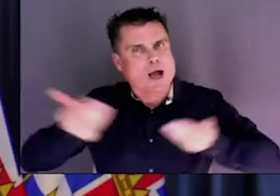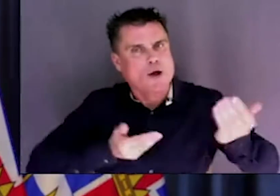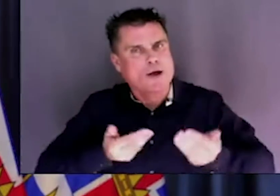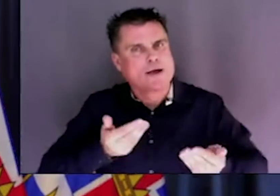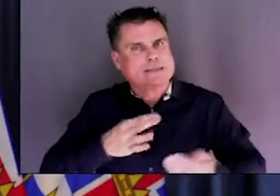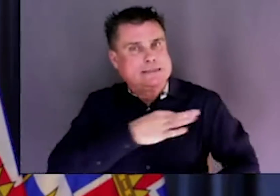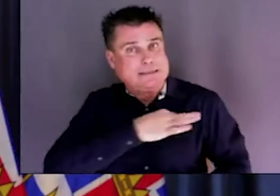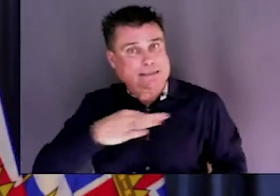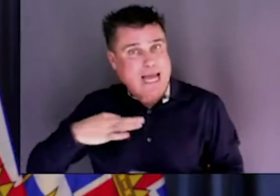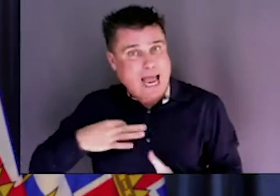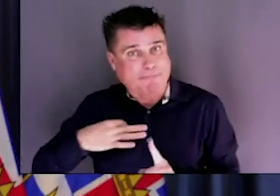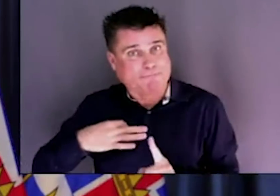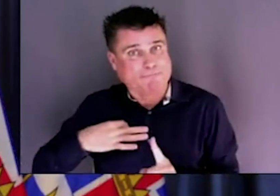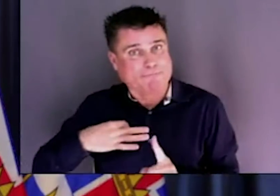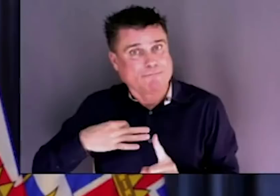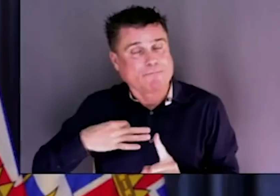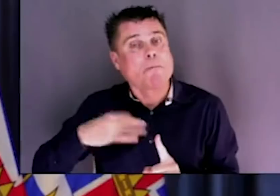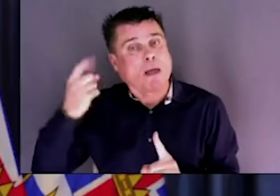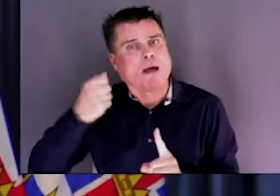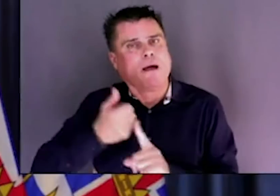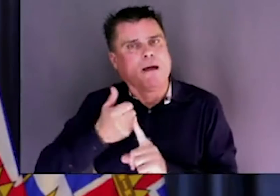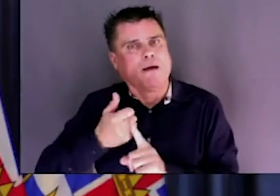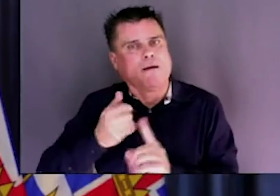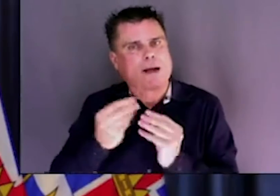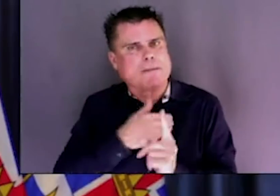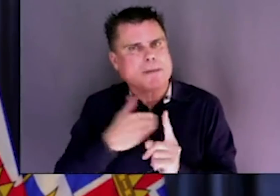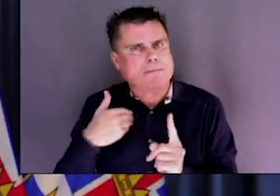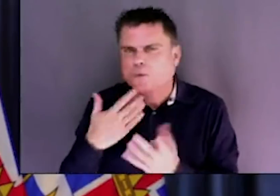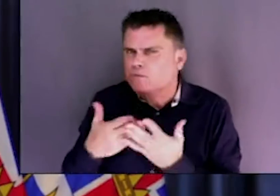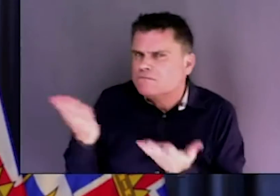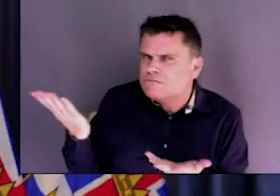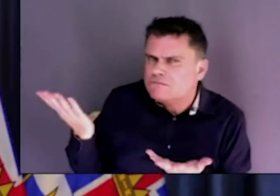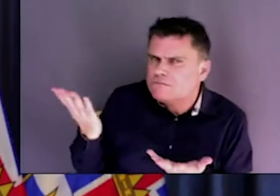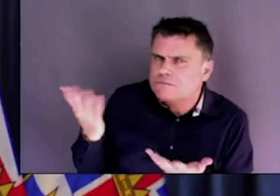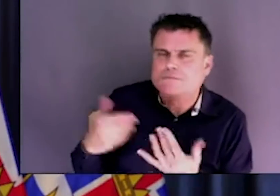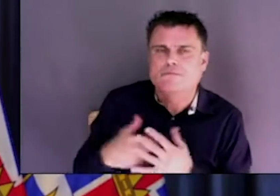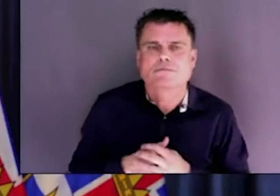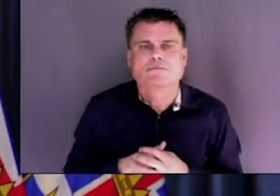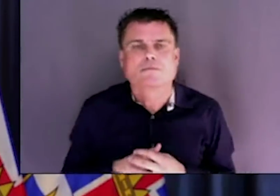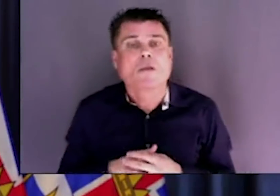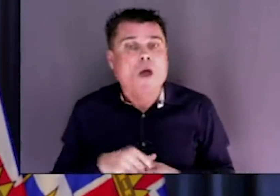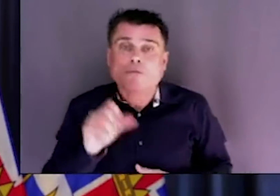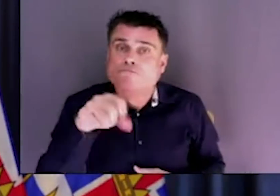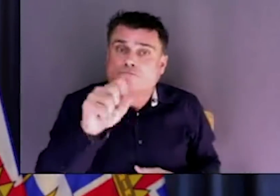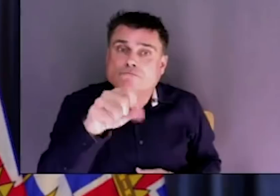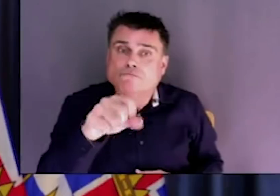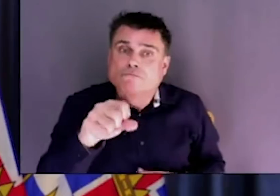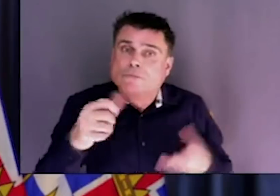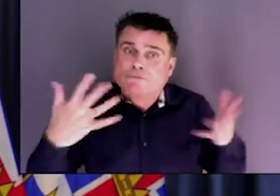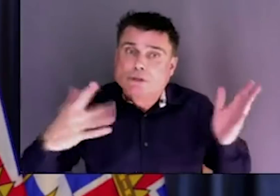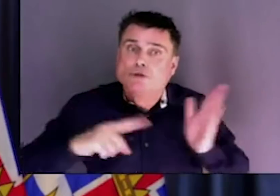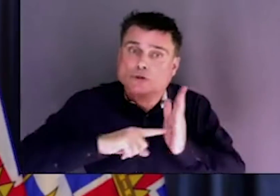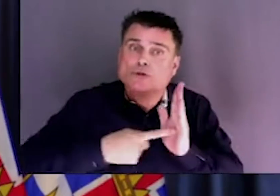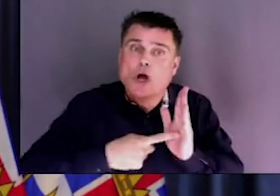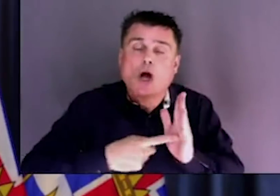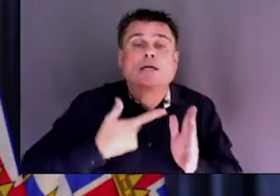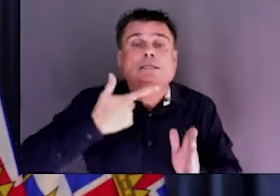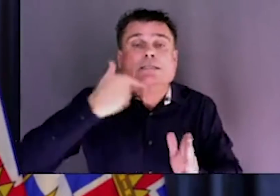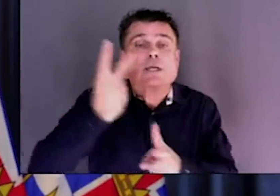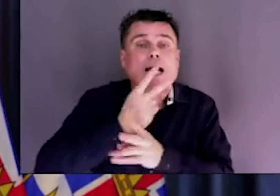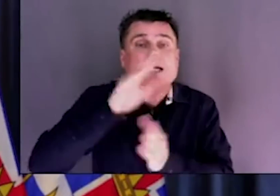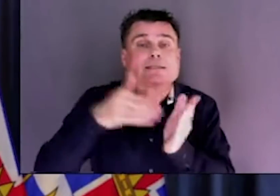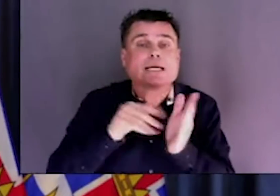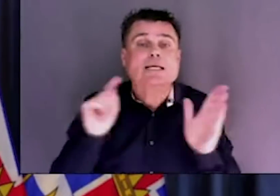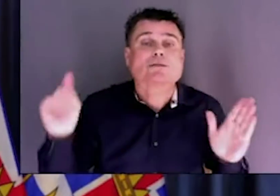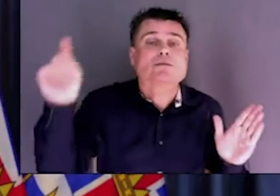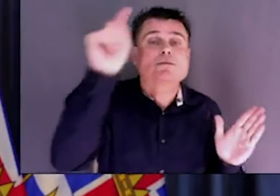would direct that question to Minister Dix, but I do know that the hiring is already underway. On the contact tracing side, we're